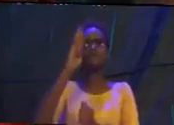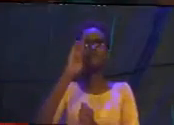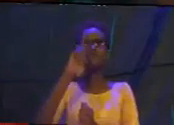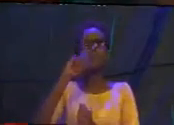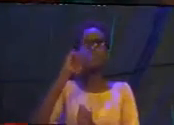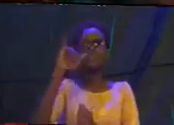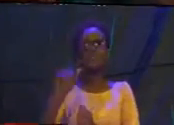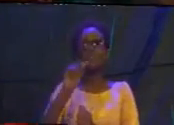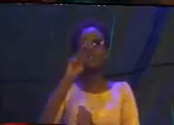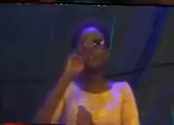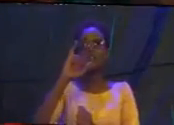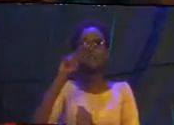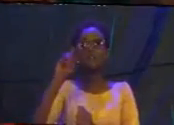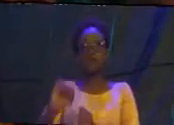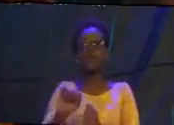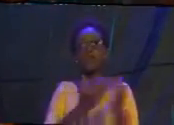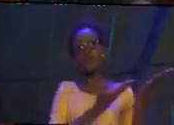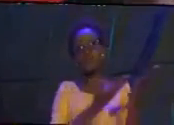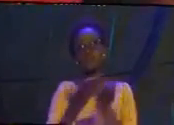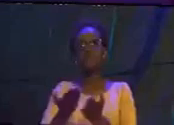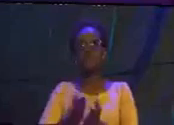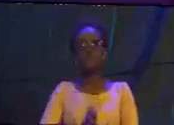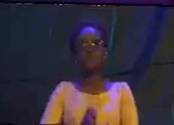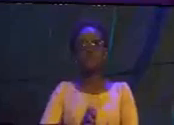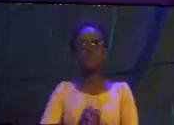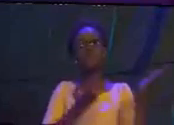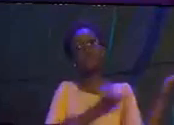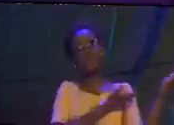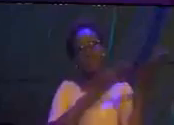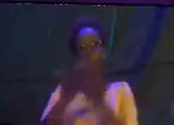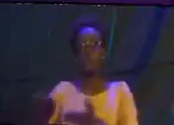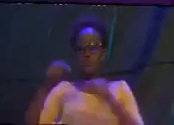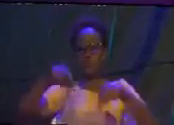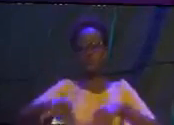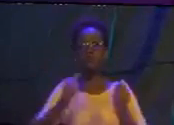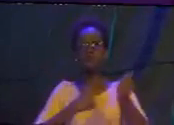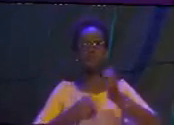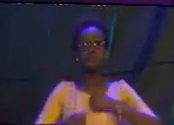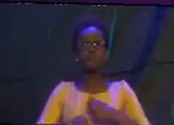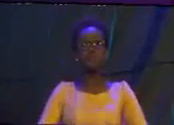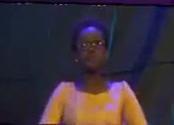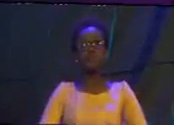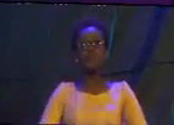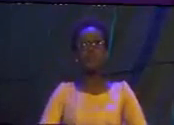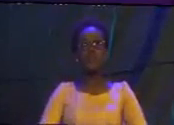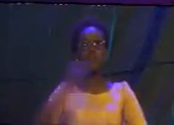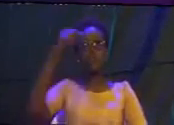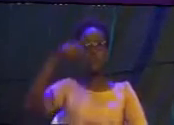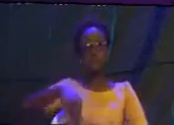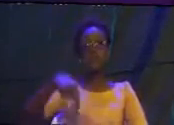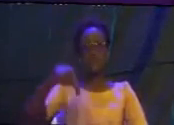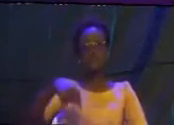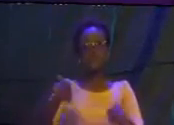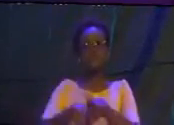Professor Dr. Benjamin. Welcome. Soyez le bienvenu au Rwanda. Welcome to Rwanda. Ici c'est